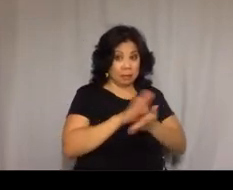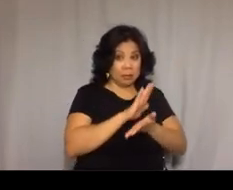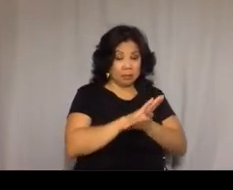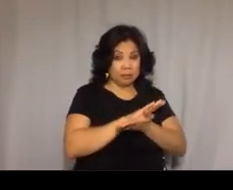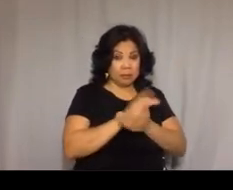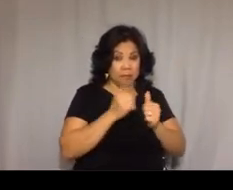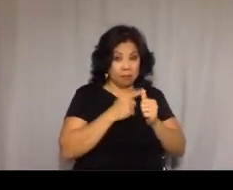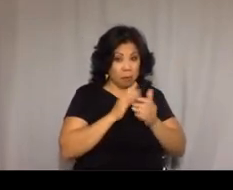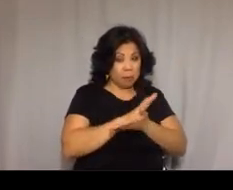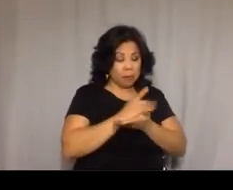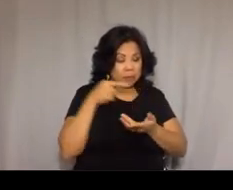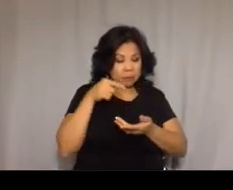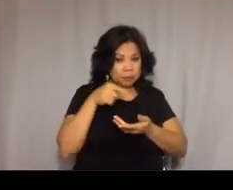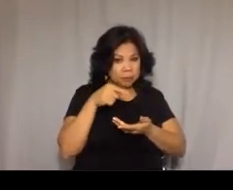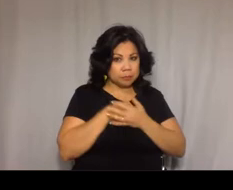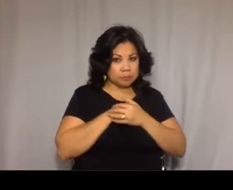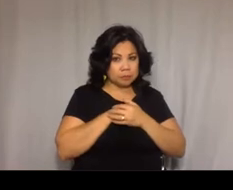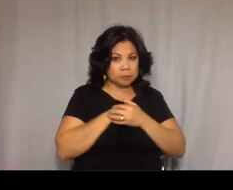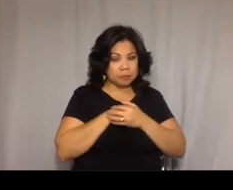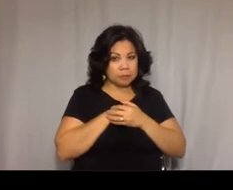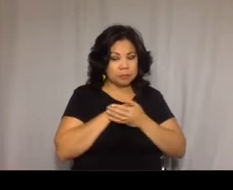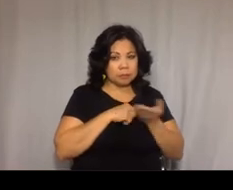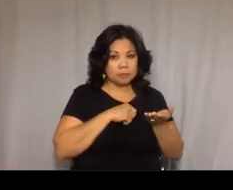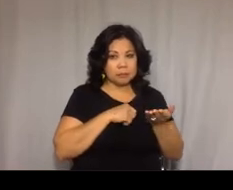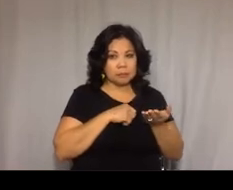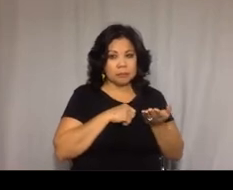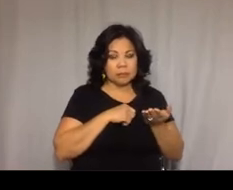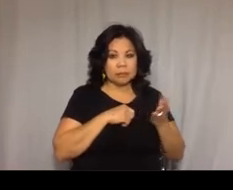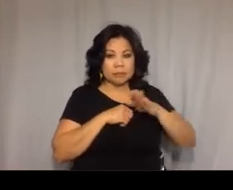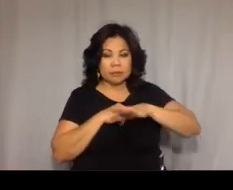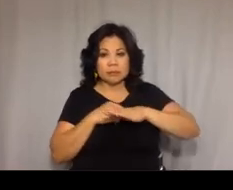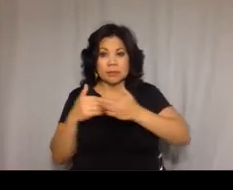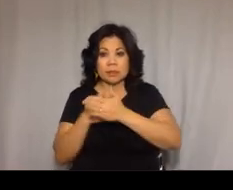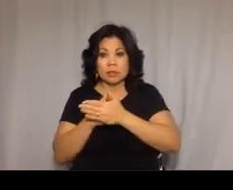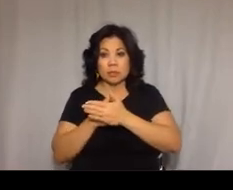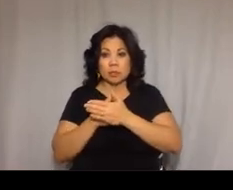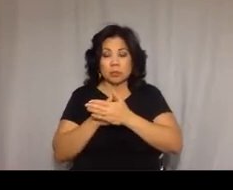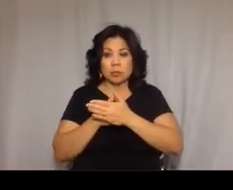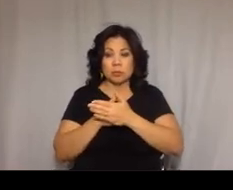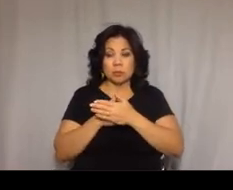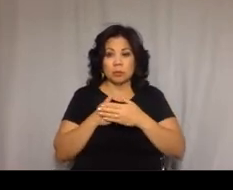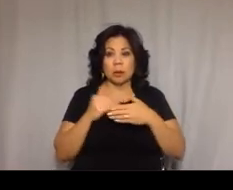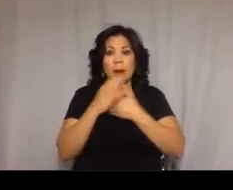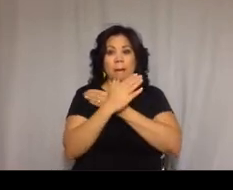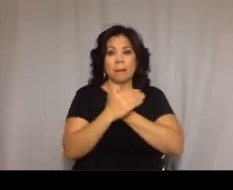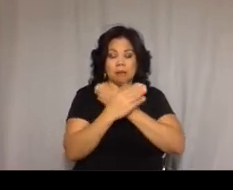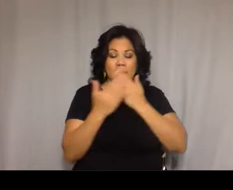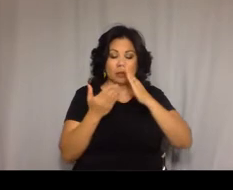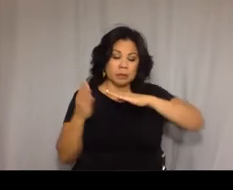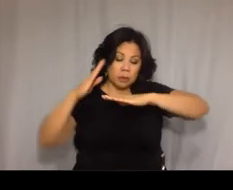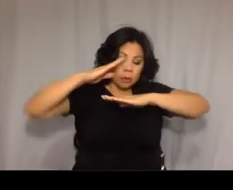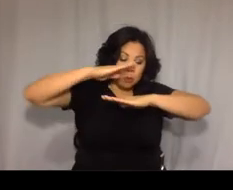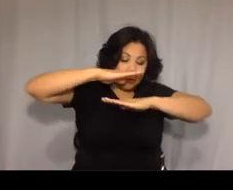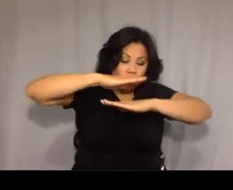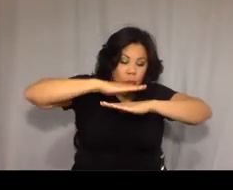on the front and on the back. So here he is. I'm going to line my new butterfly up so that he